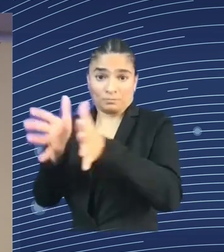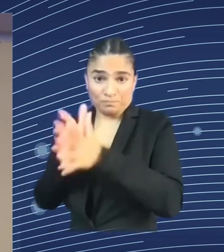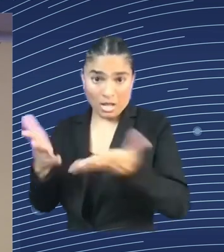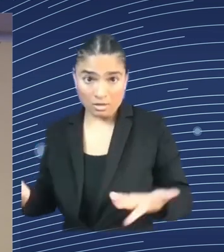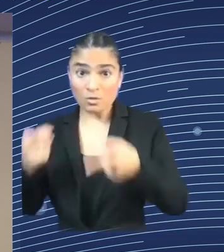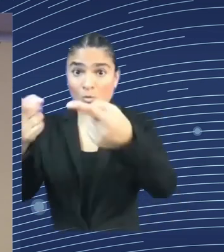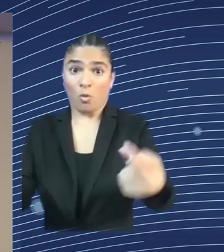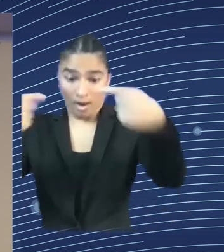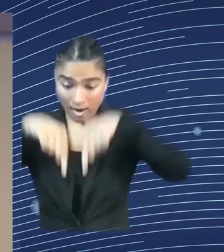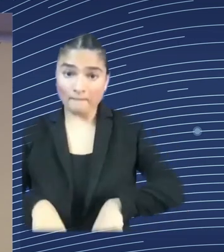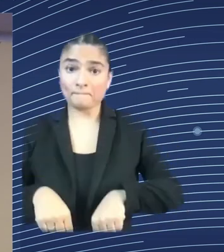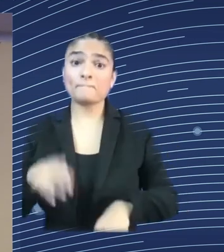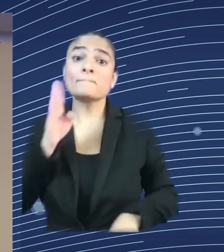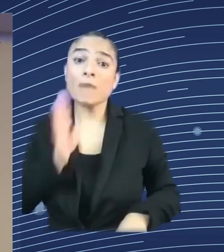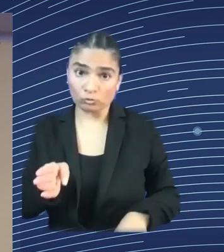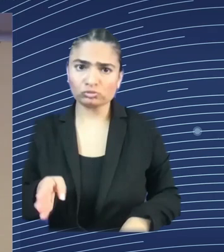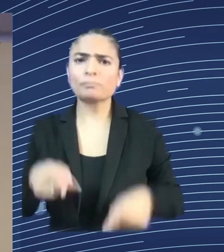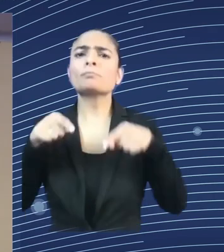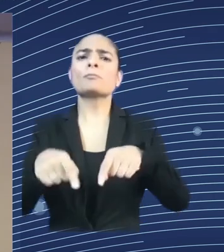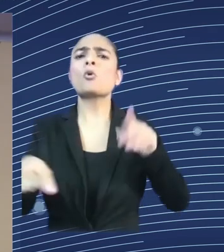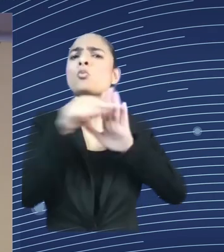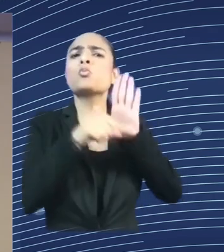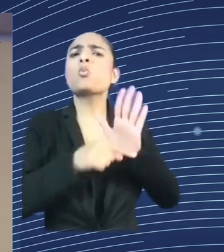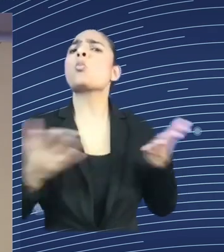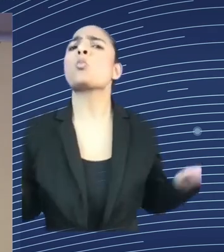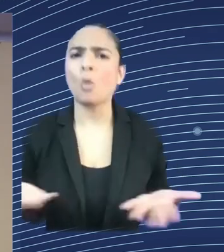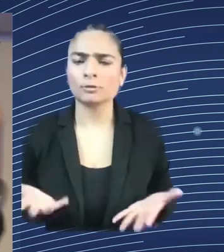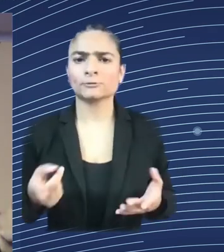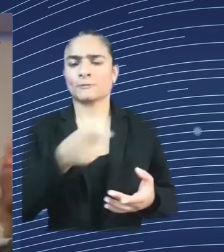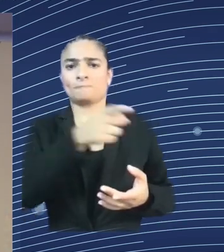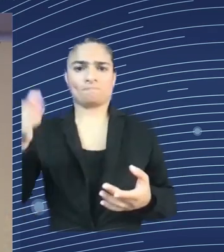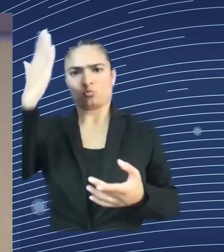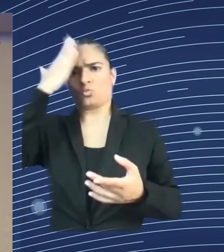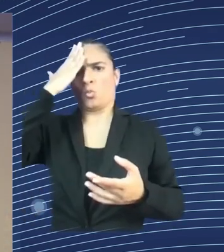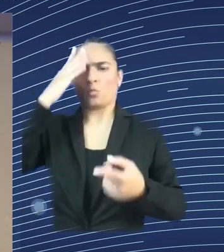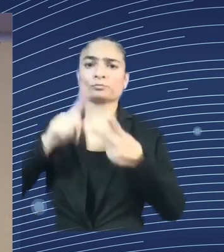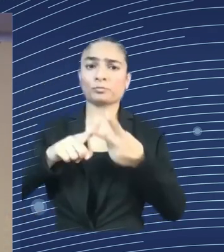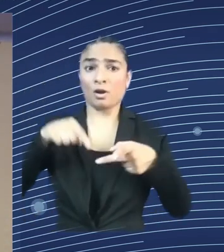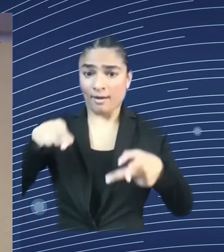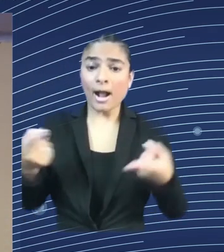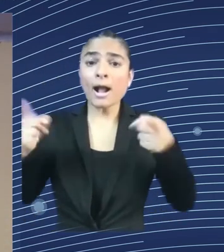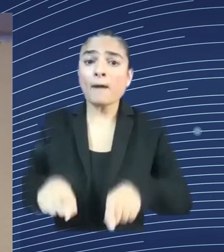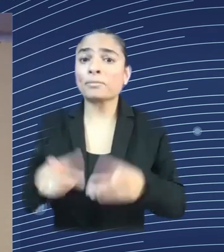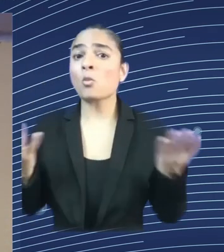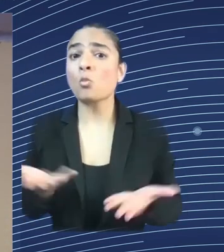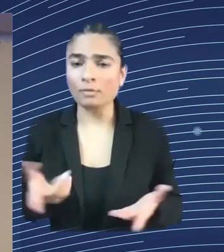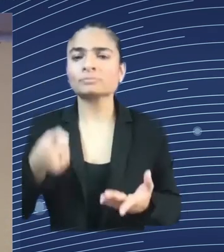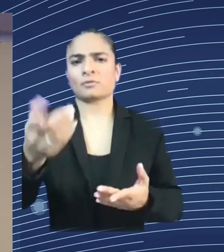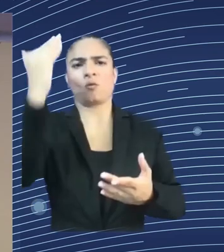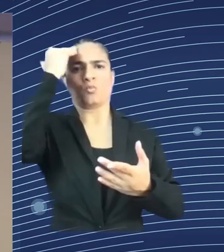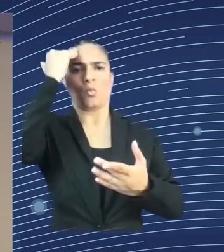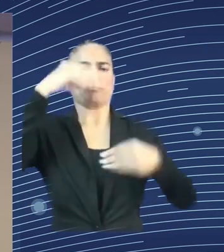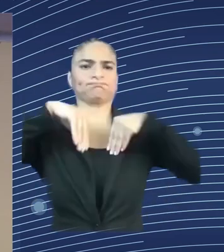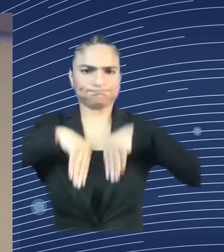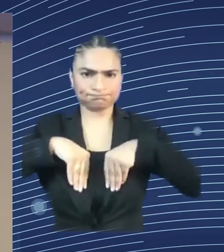intelligence can help to translate our Dutch language, common Dutch language, in their language by artificial intelligence, they know their rights,